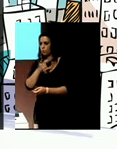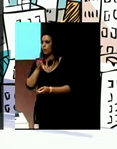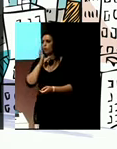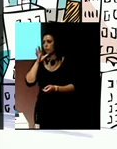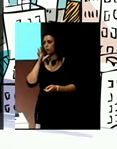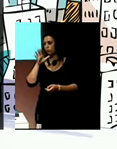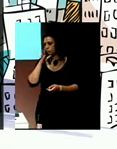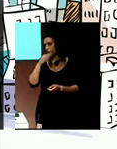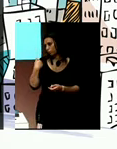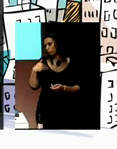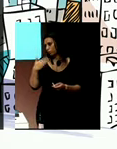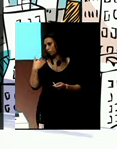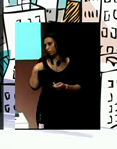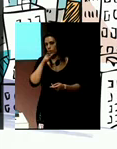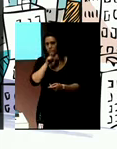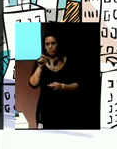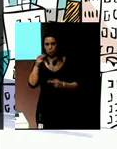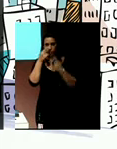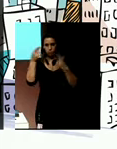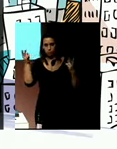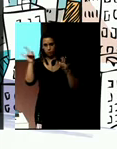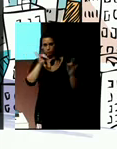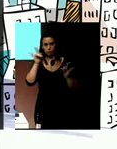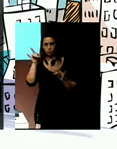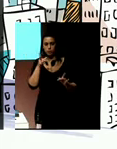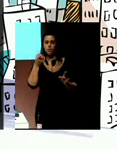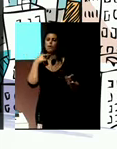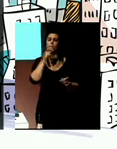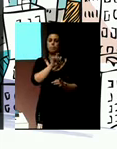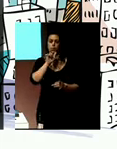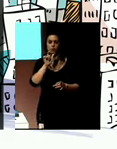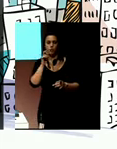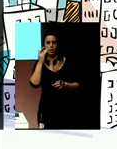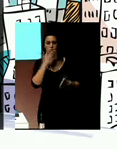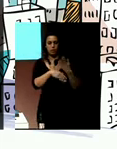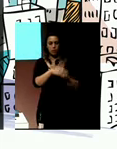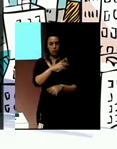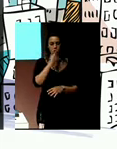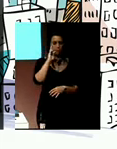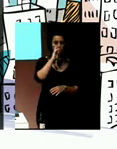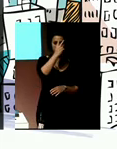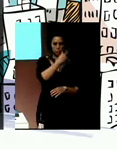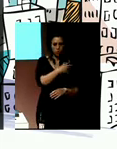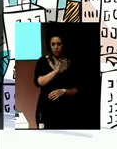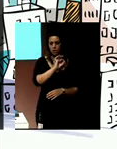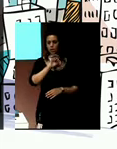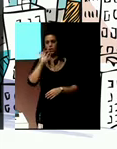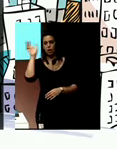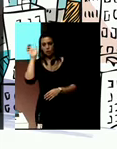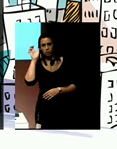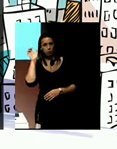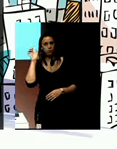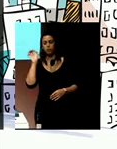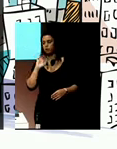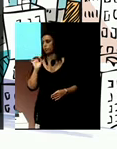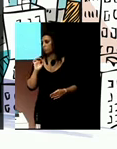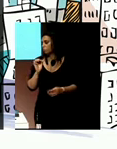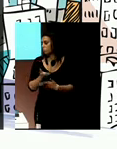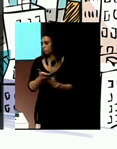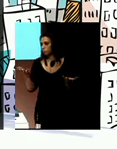for the adaptation to all kinds of people,